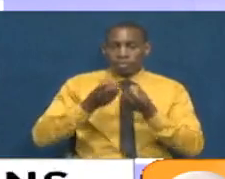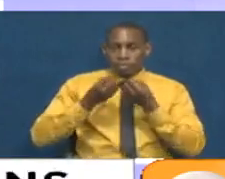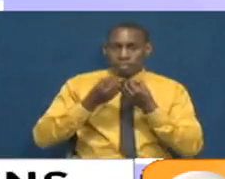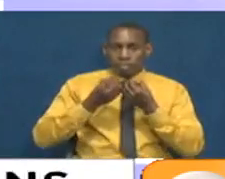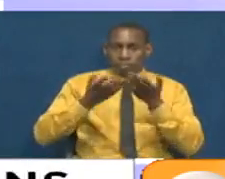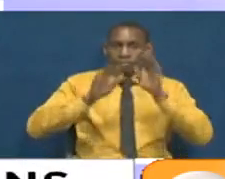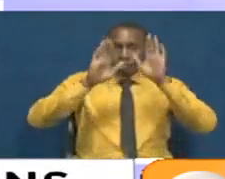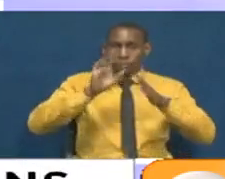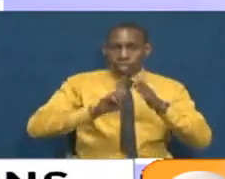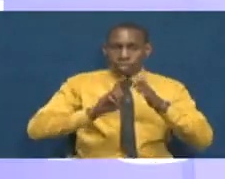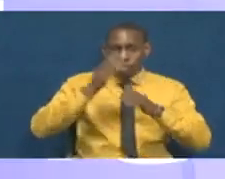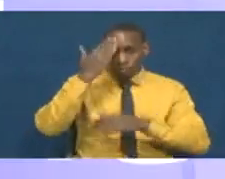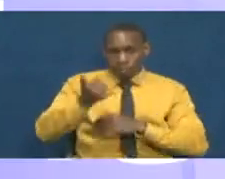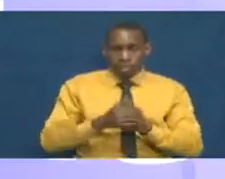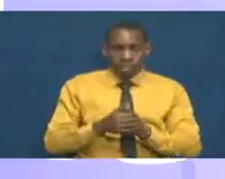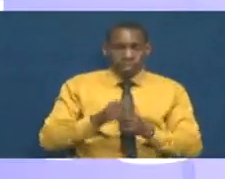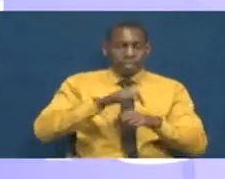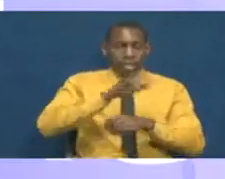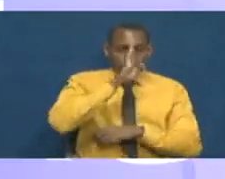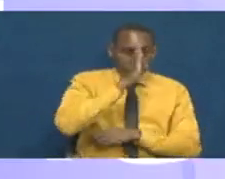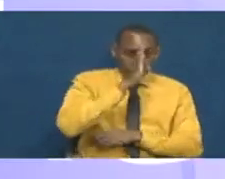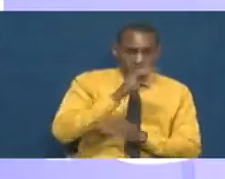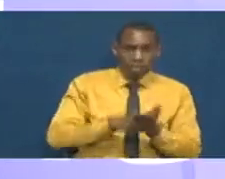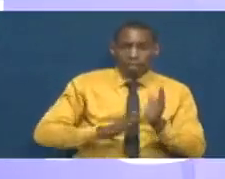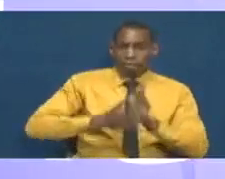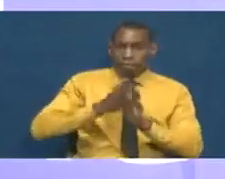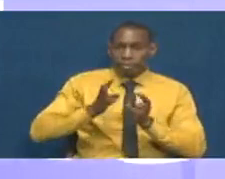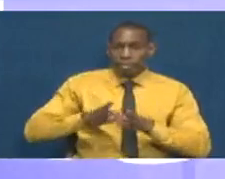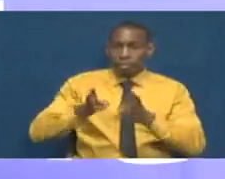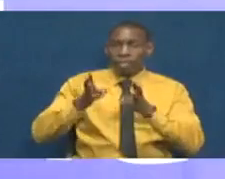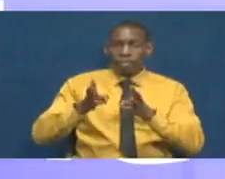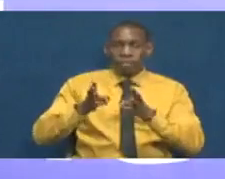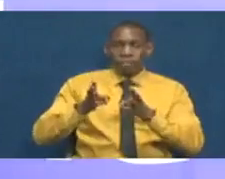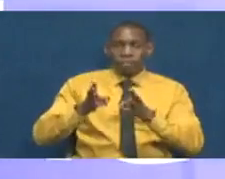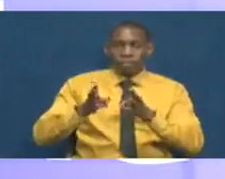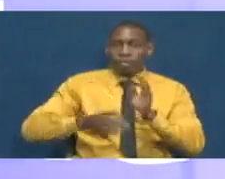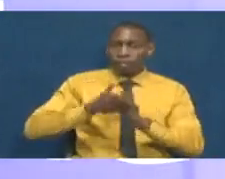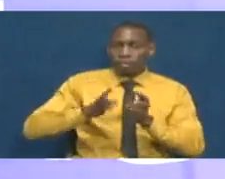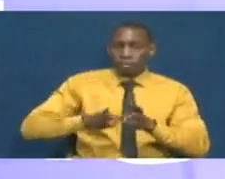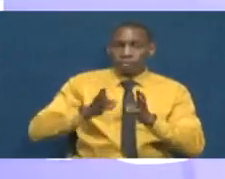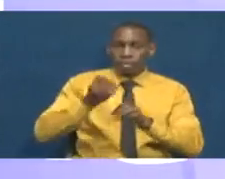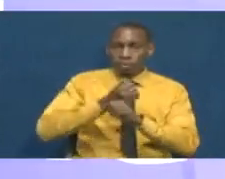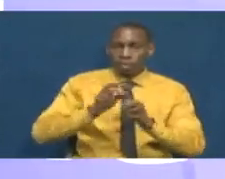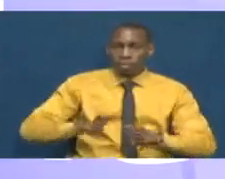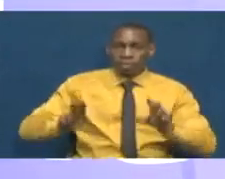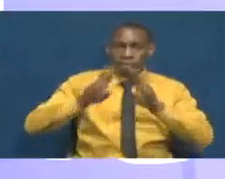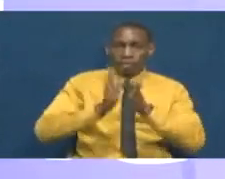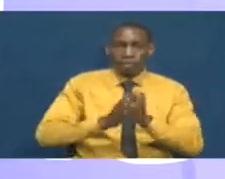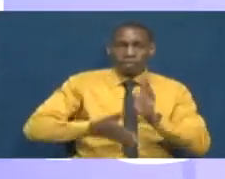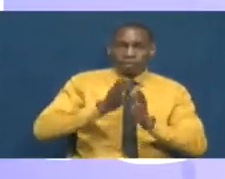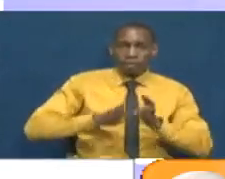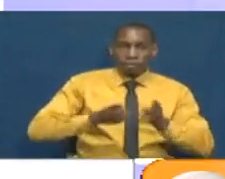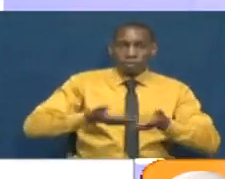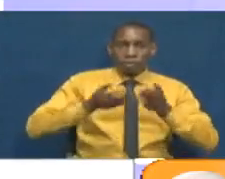is, especially in uncertain times, the quickest way to pivot or the quickest way to create value or the quickest way to